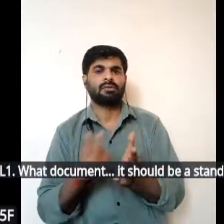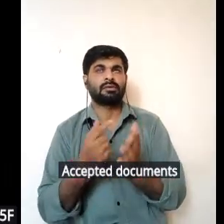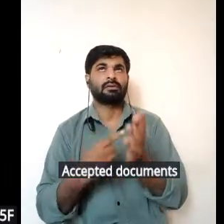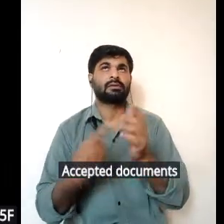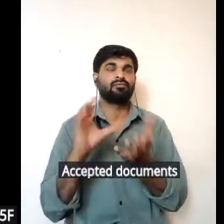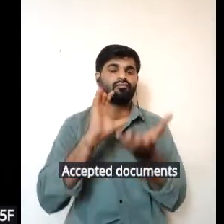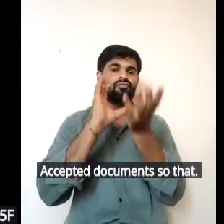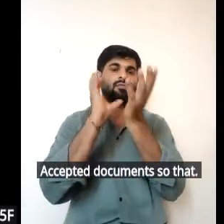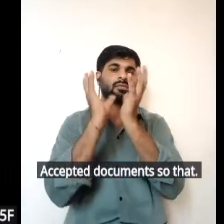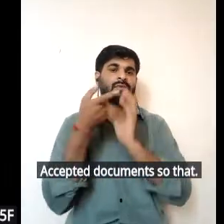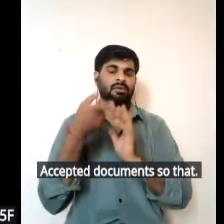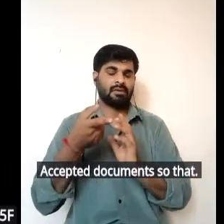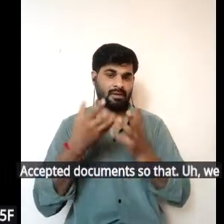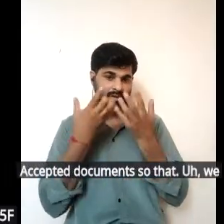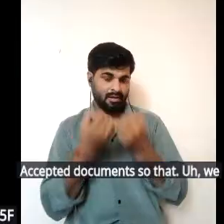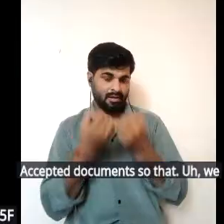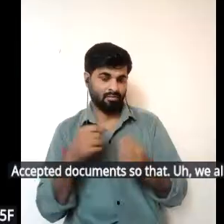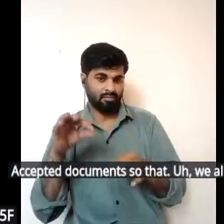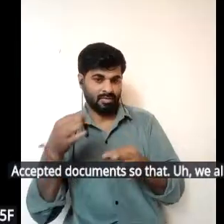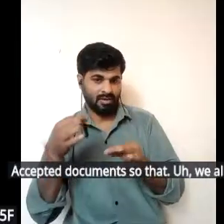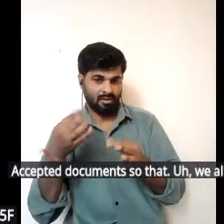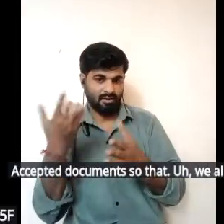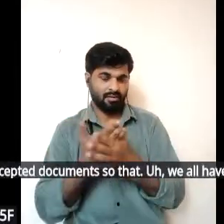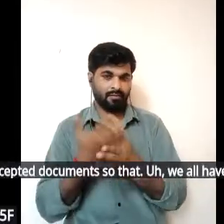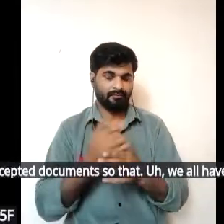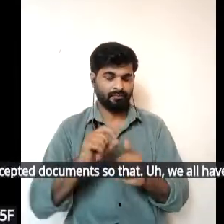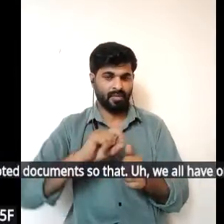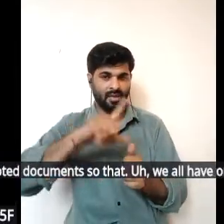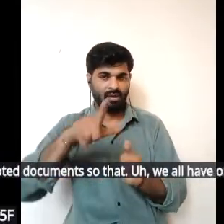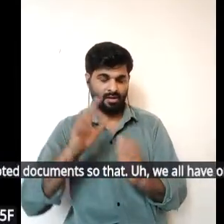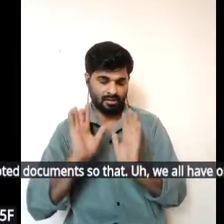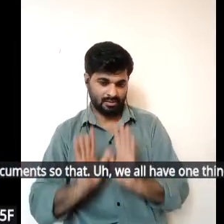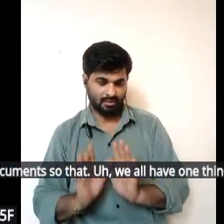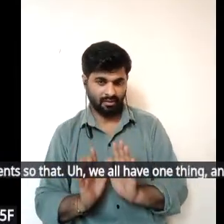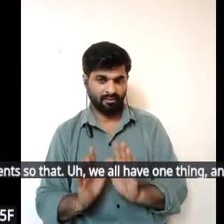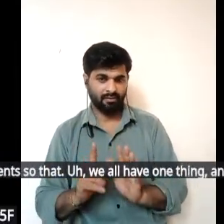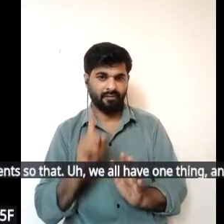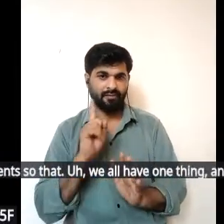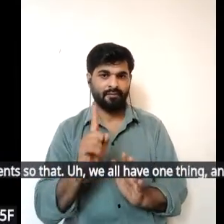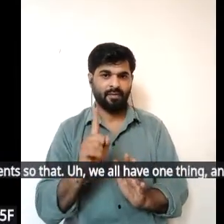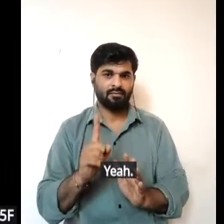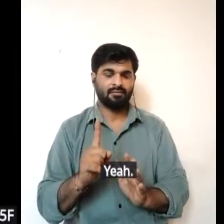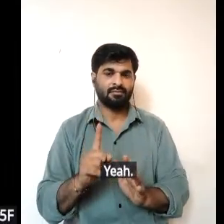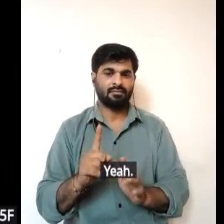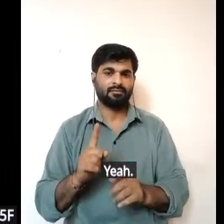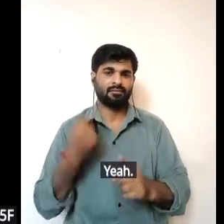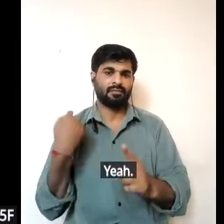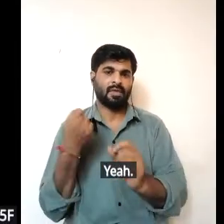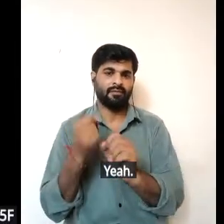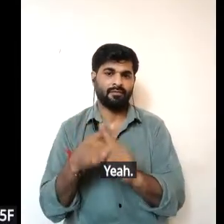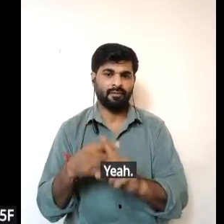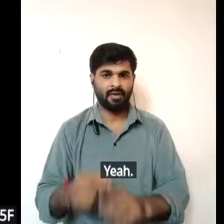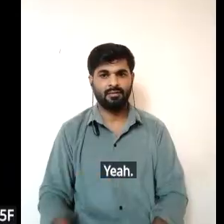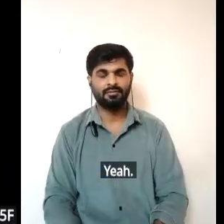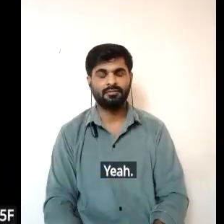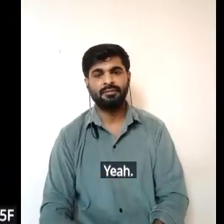that we all have one say and it is Yeah. very effective. Yeah.